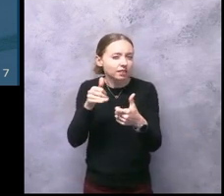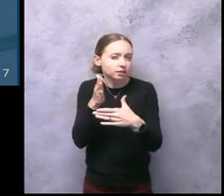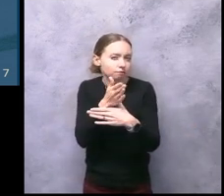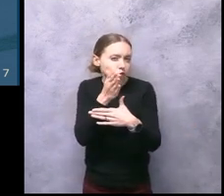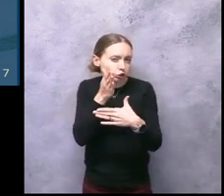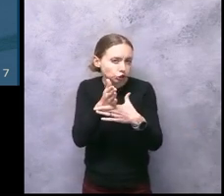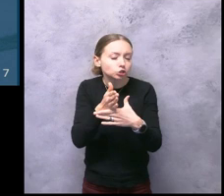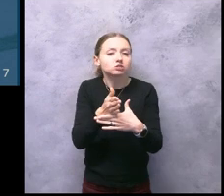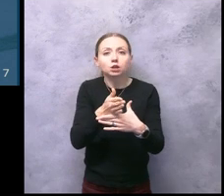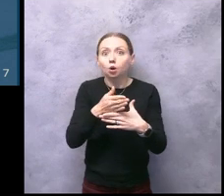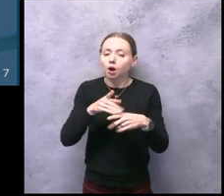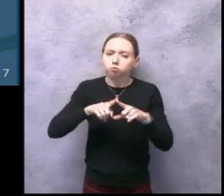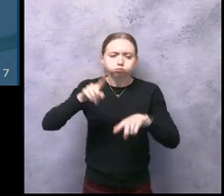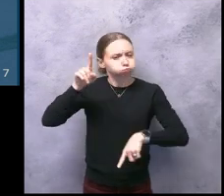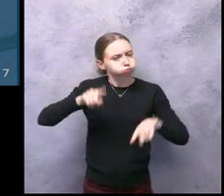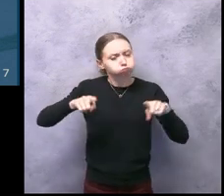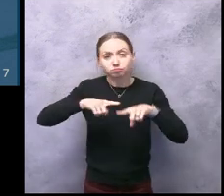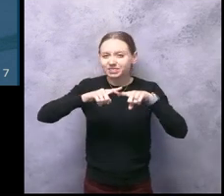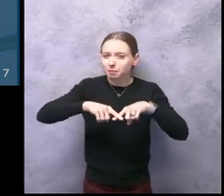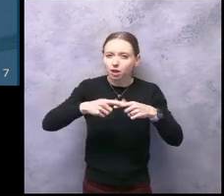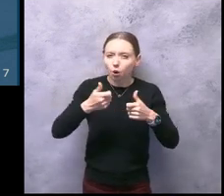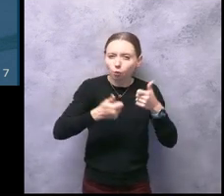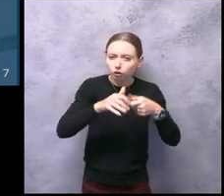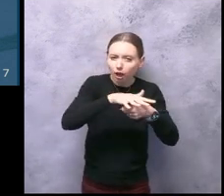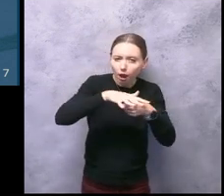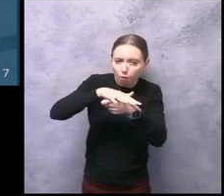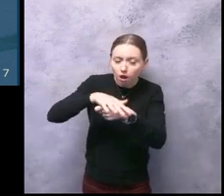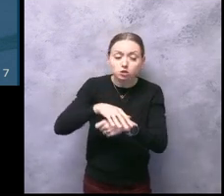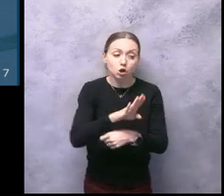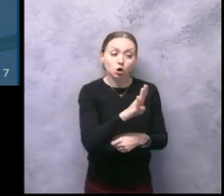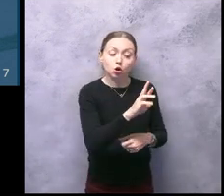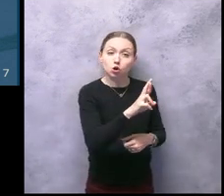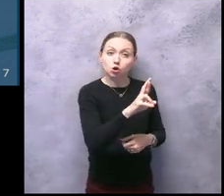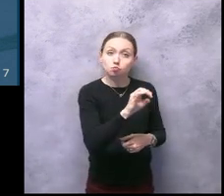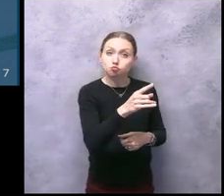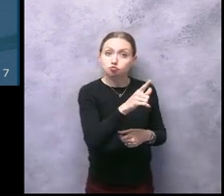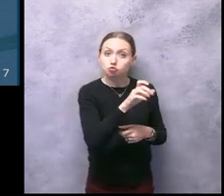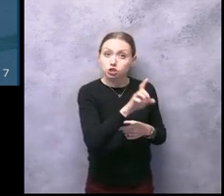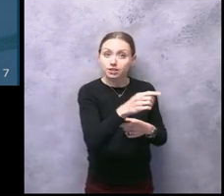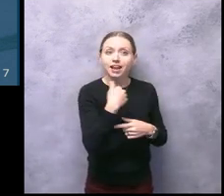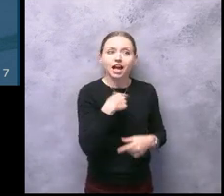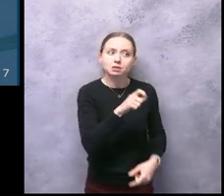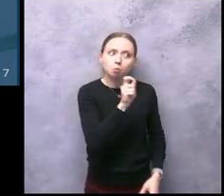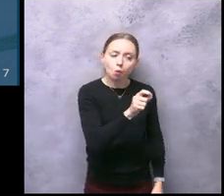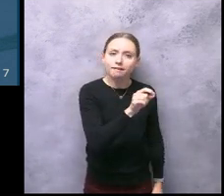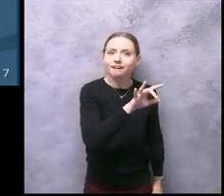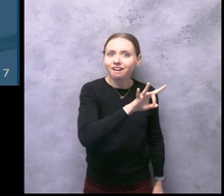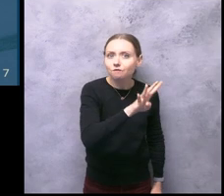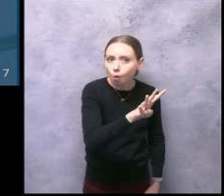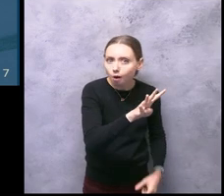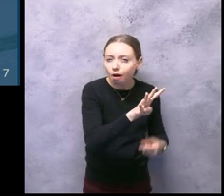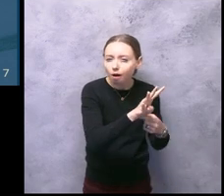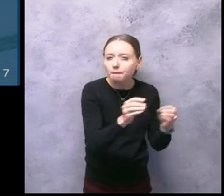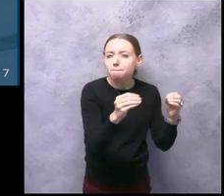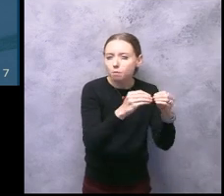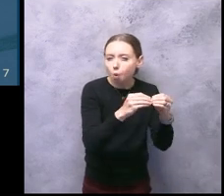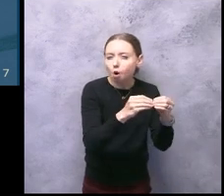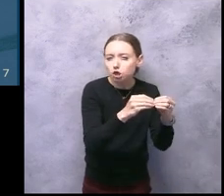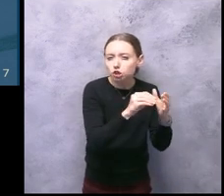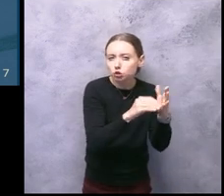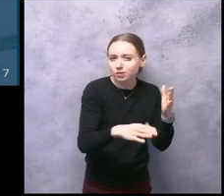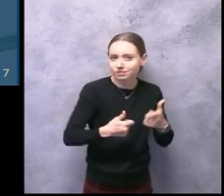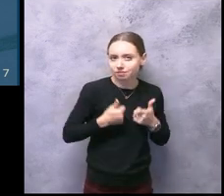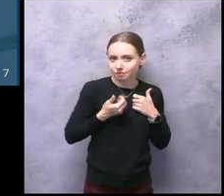widely in different subdivisions. For example, Bridgeland has 0.84 students per home, certainly more student dense,